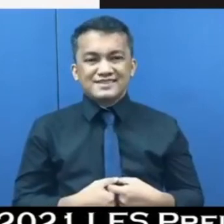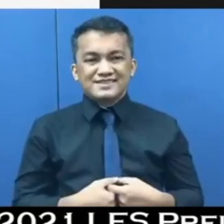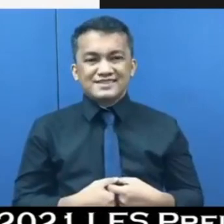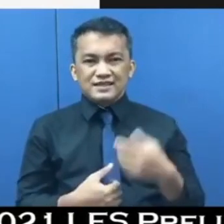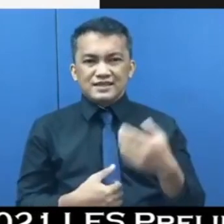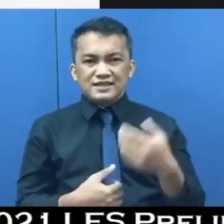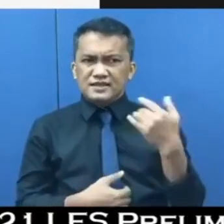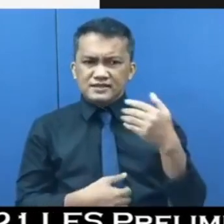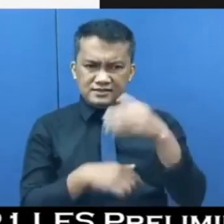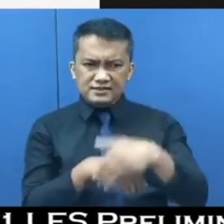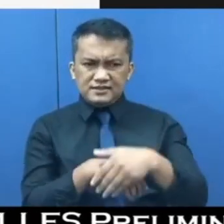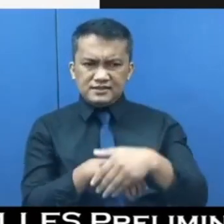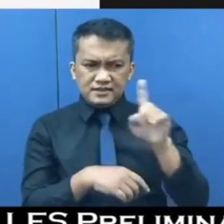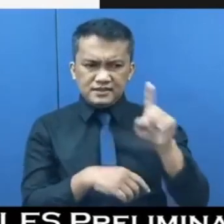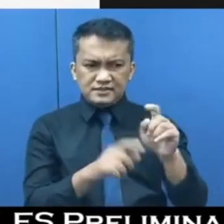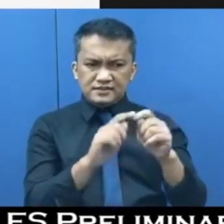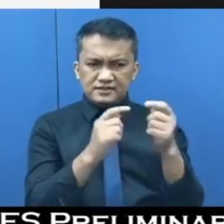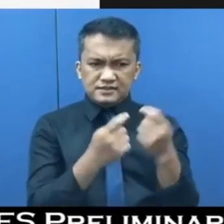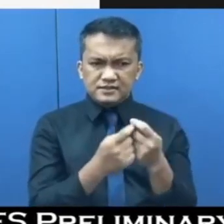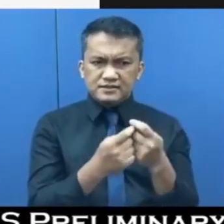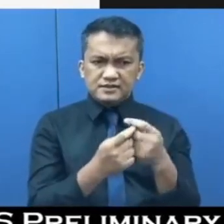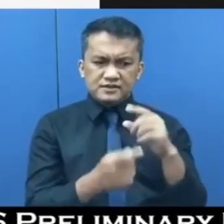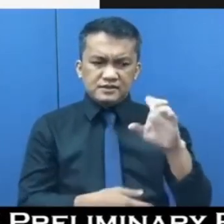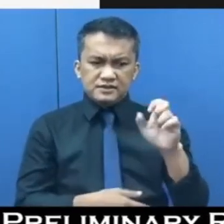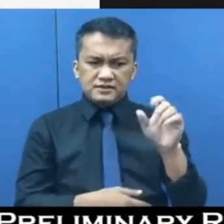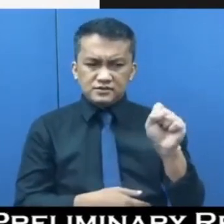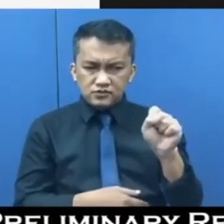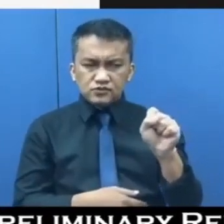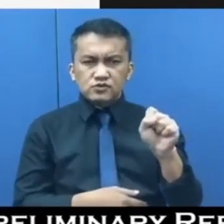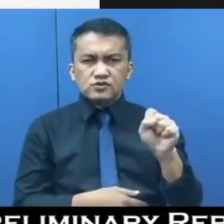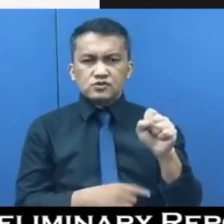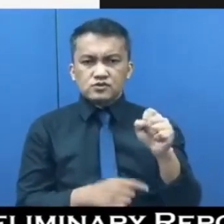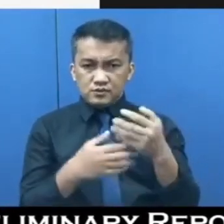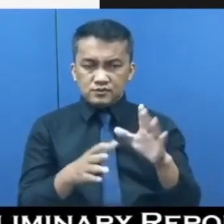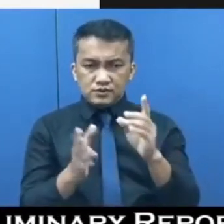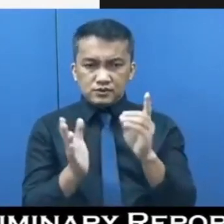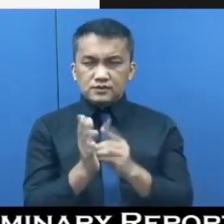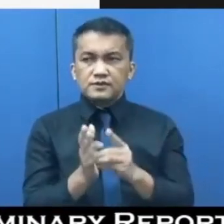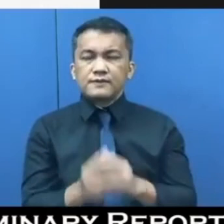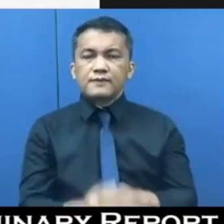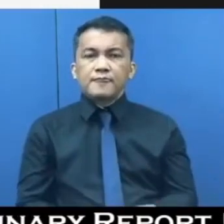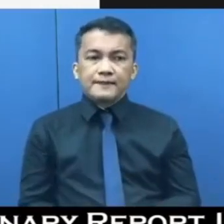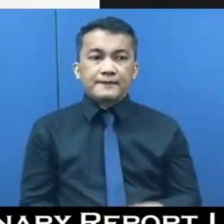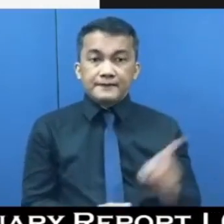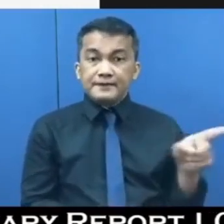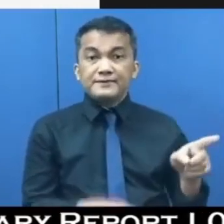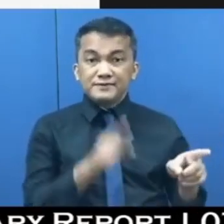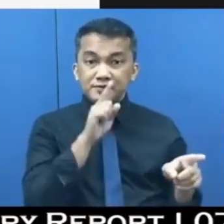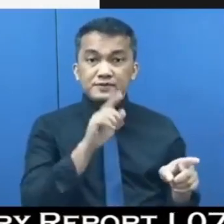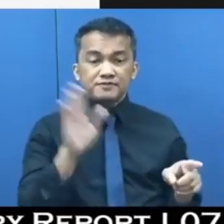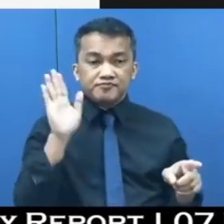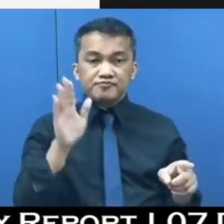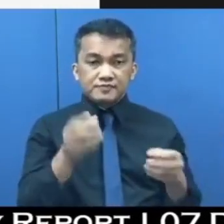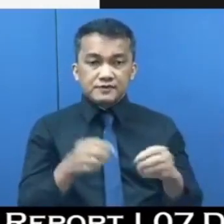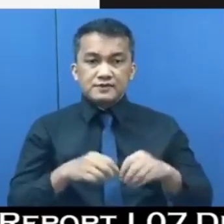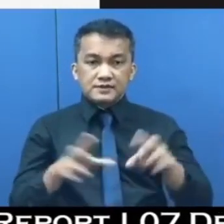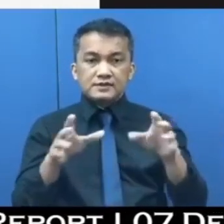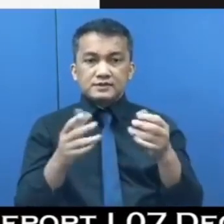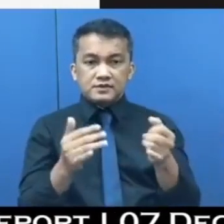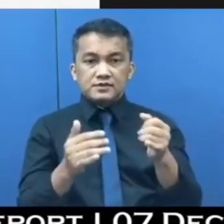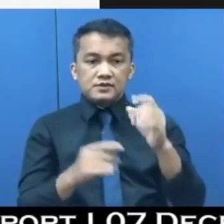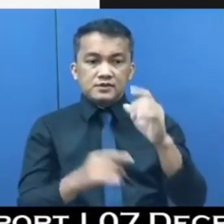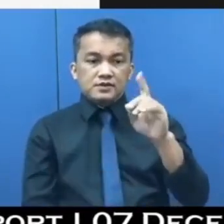night I asked my team from the census kung tapos na yung data they promised that it will be released this December